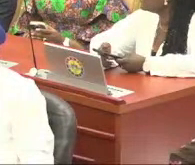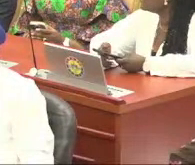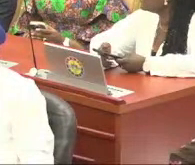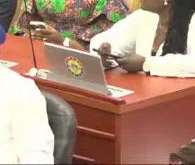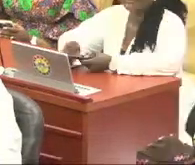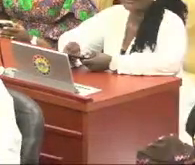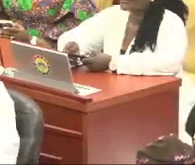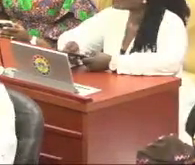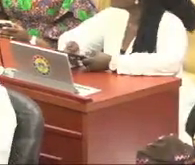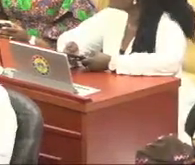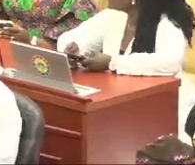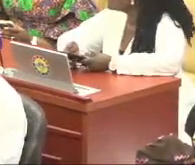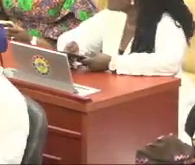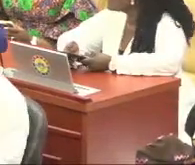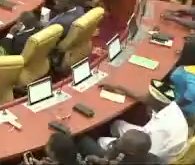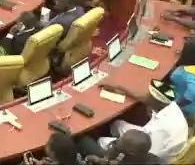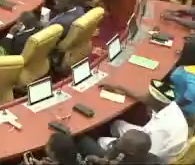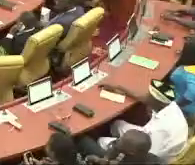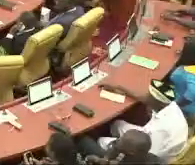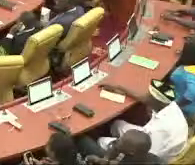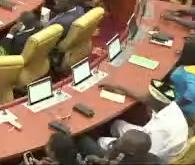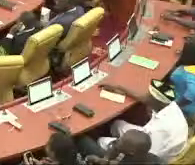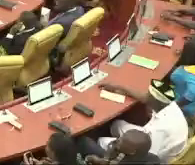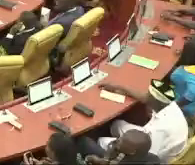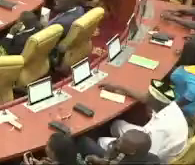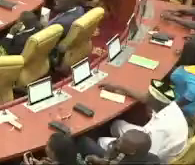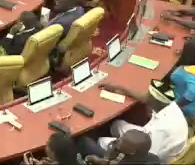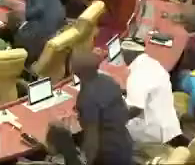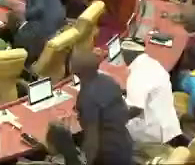Honorable members, let us pray.